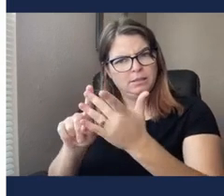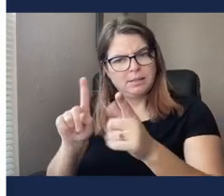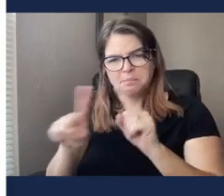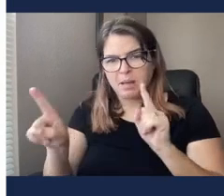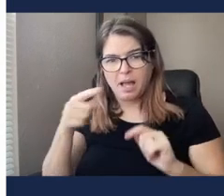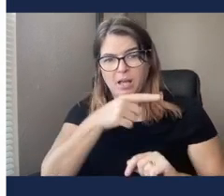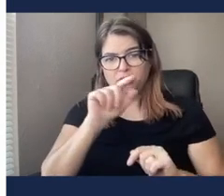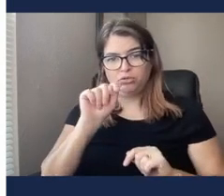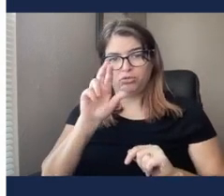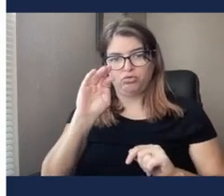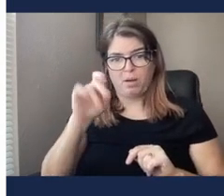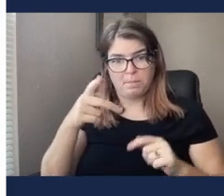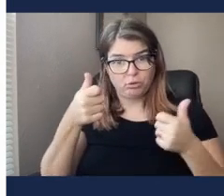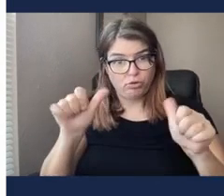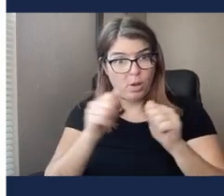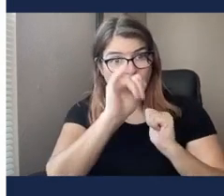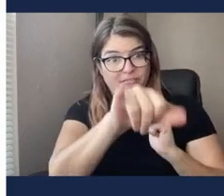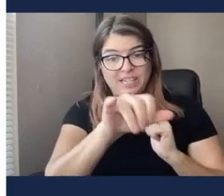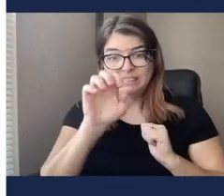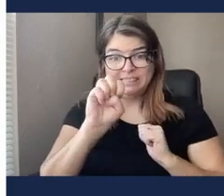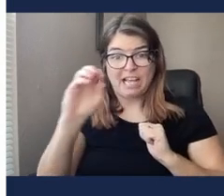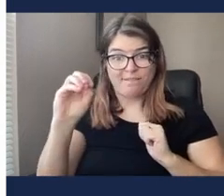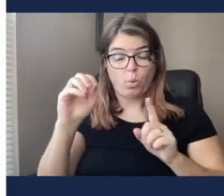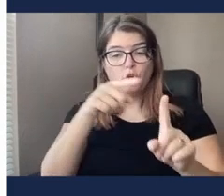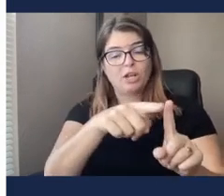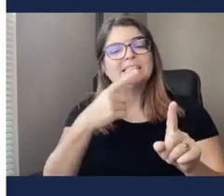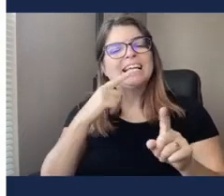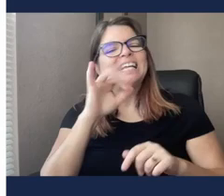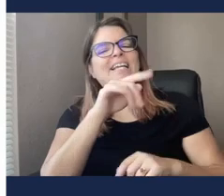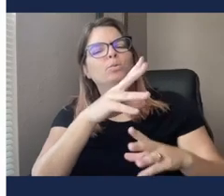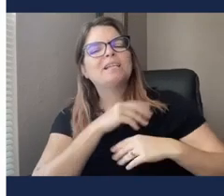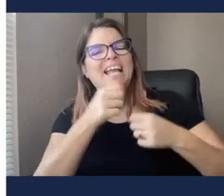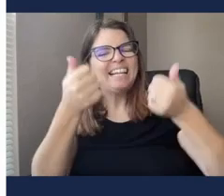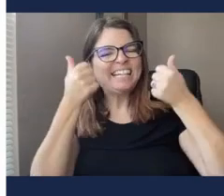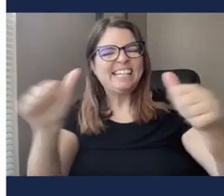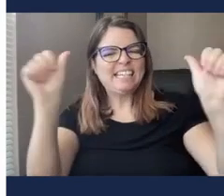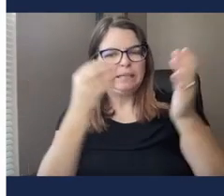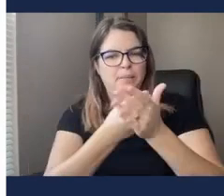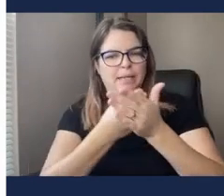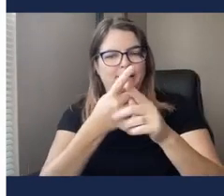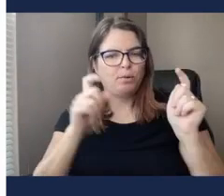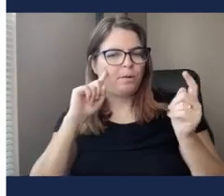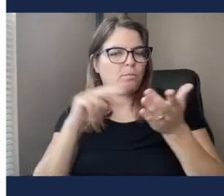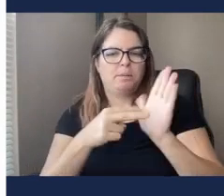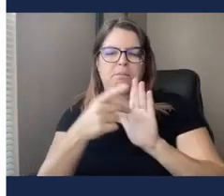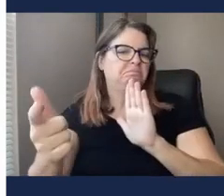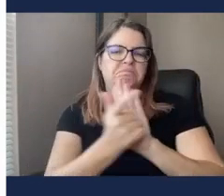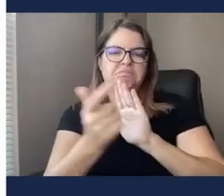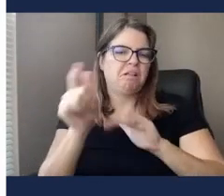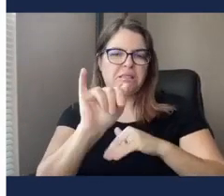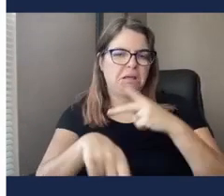Trump tried to do with this executive order was say, if you accept any money from the government, You're not allowed to have these types of